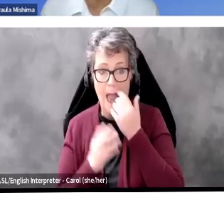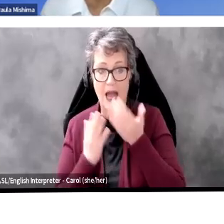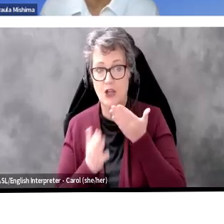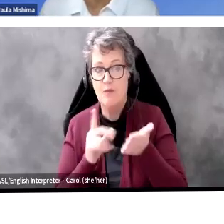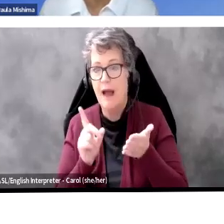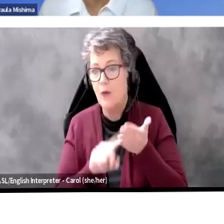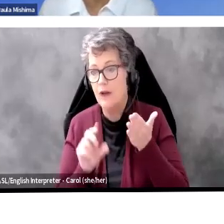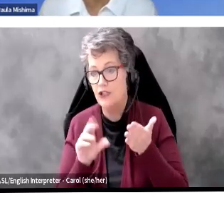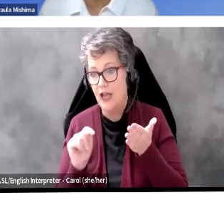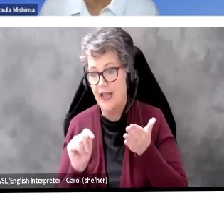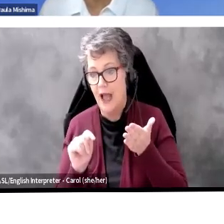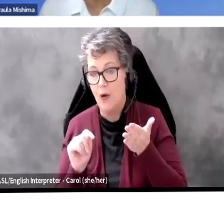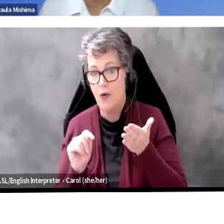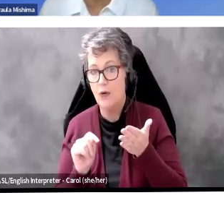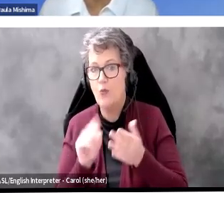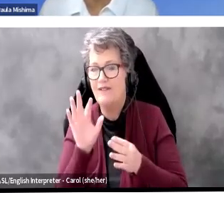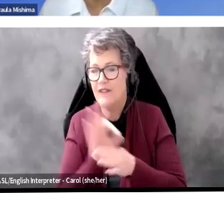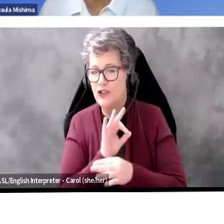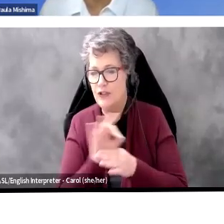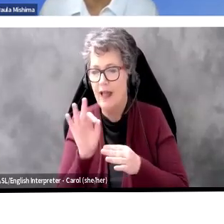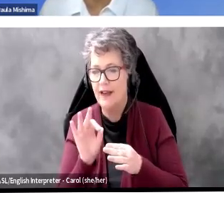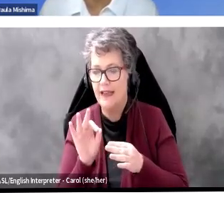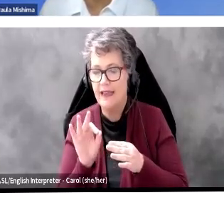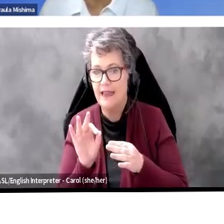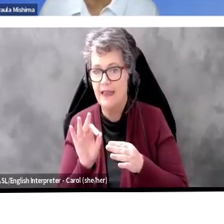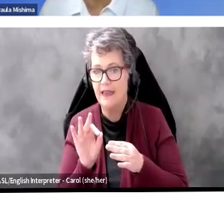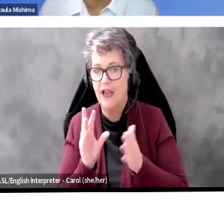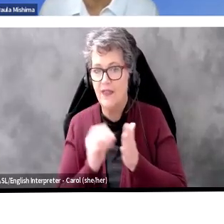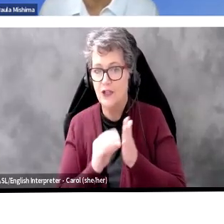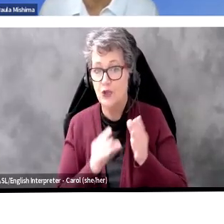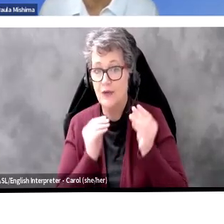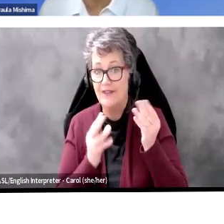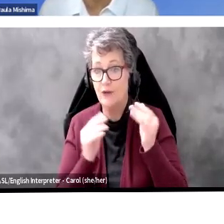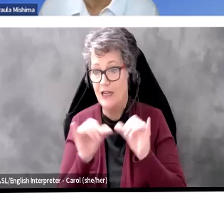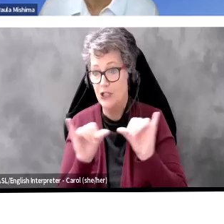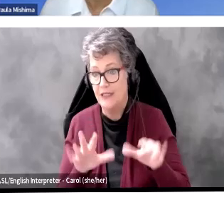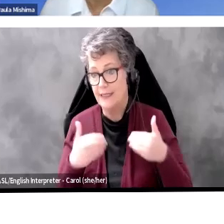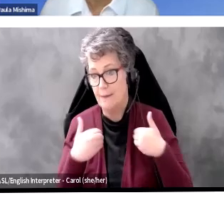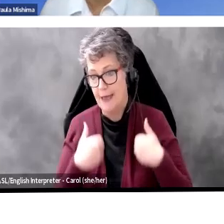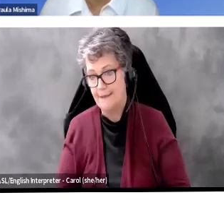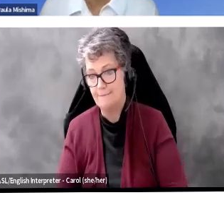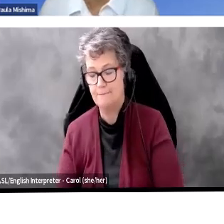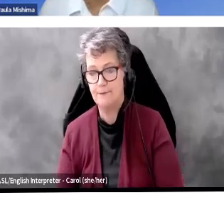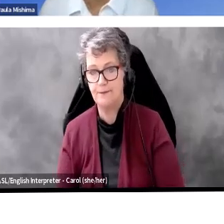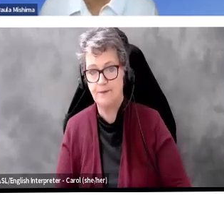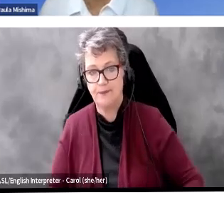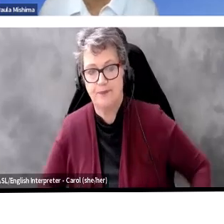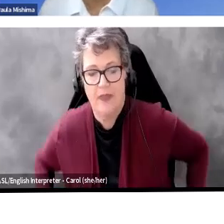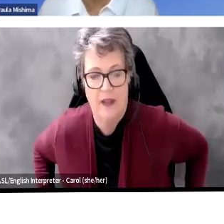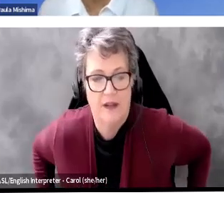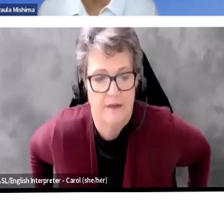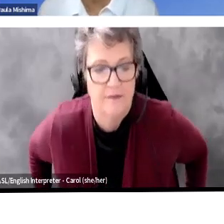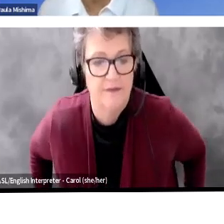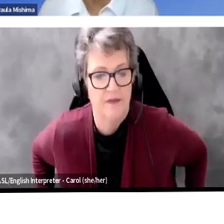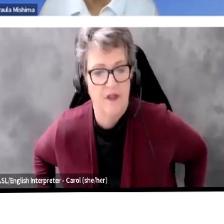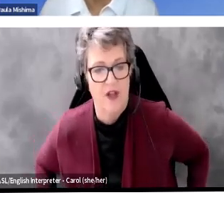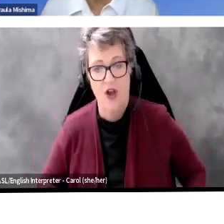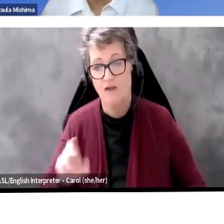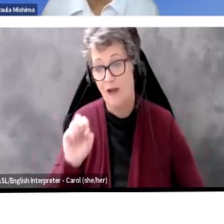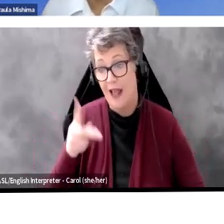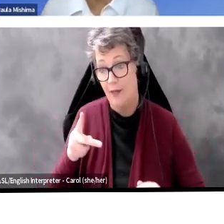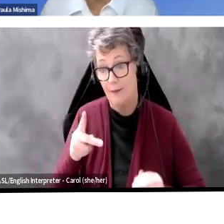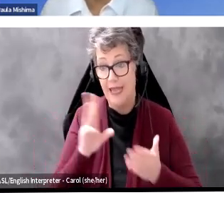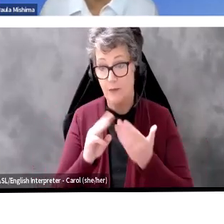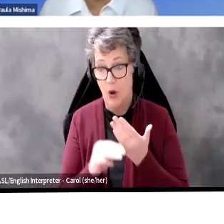check out what functionality your student information system has. For ELP